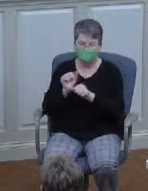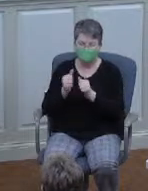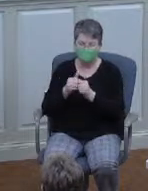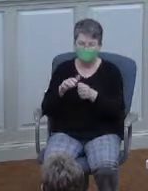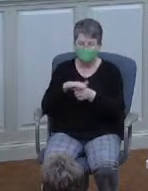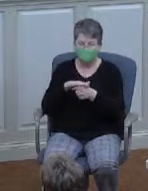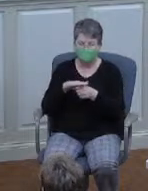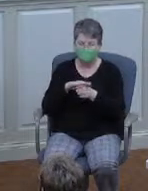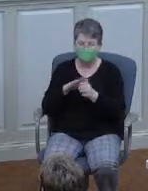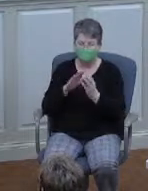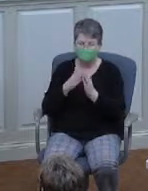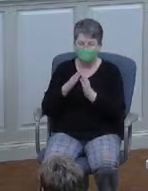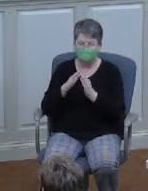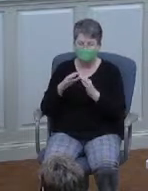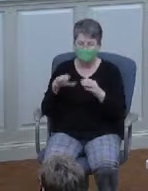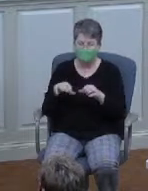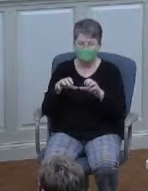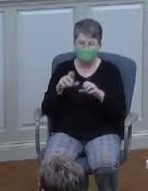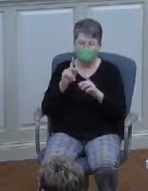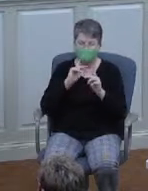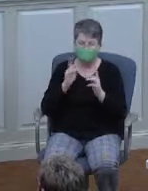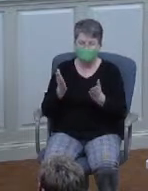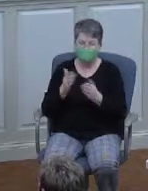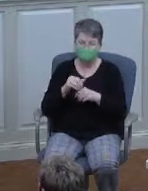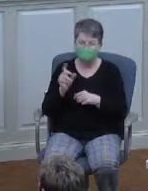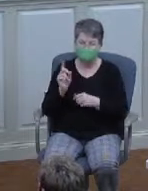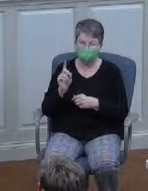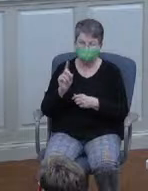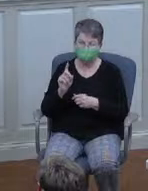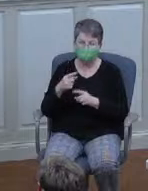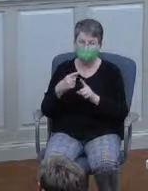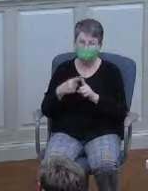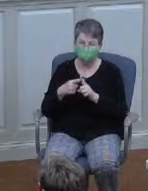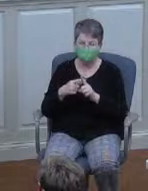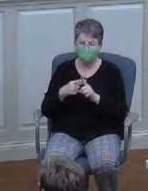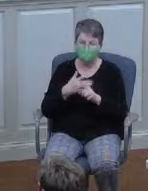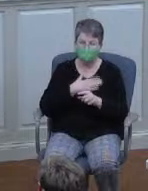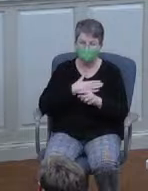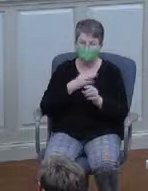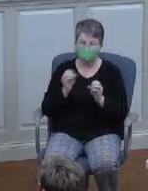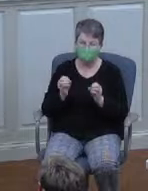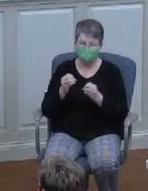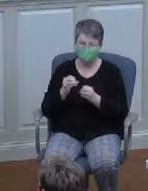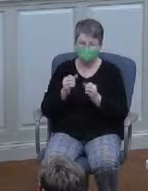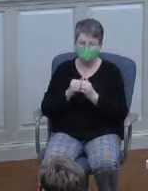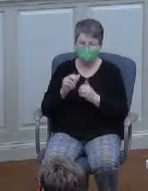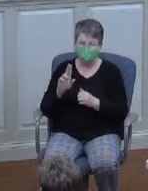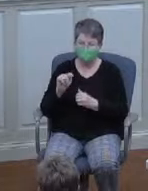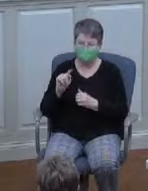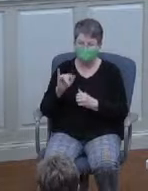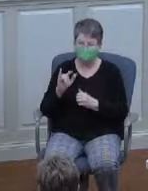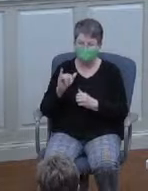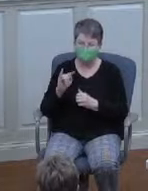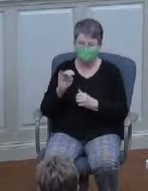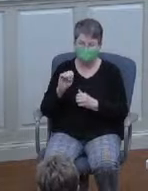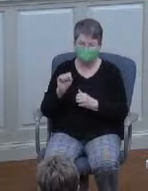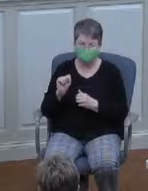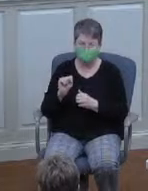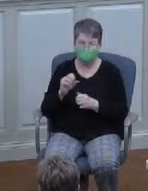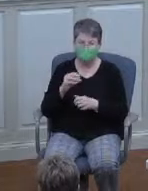local community action folks here in Danville, as well as my office with the utilities, and